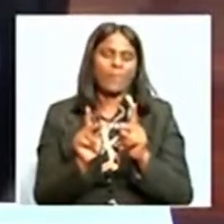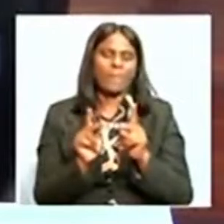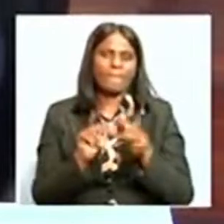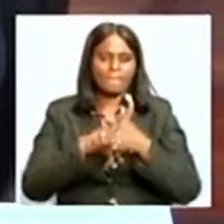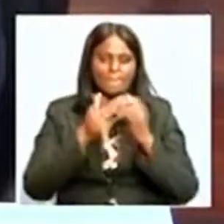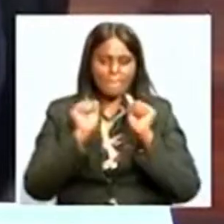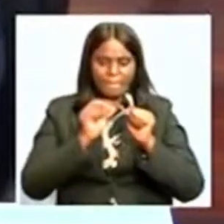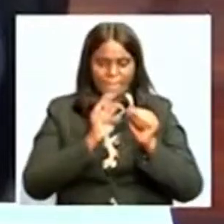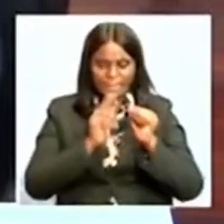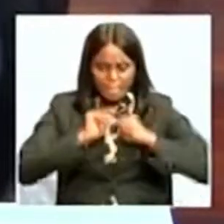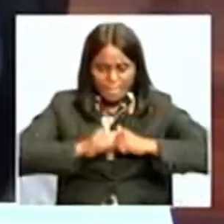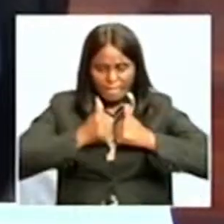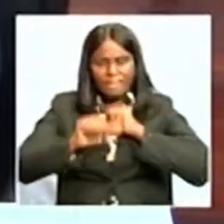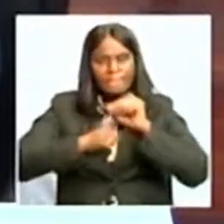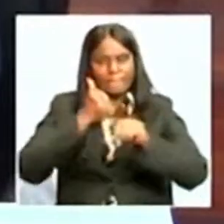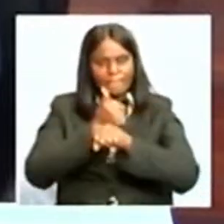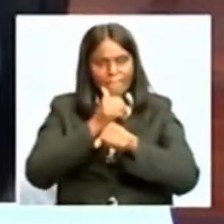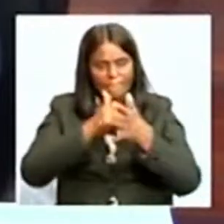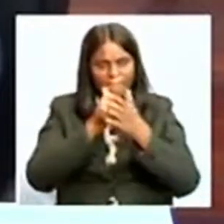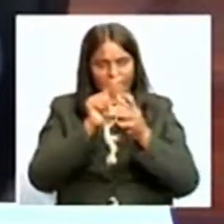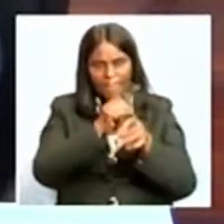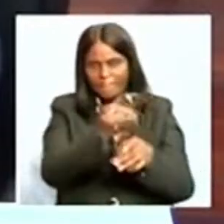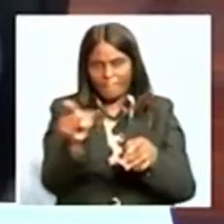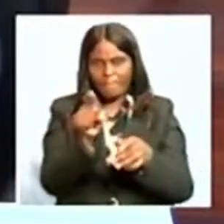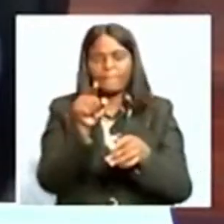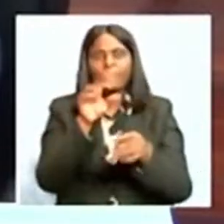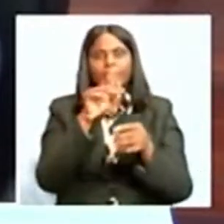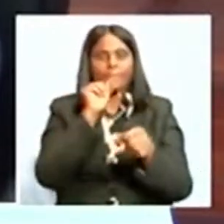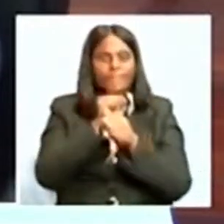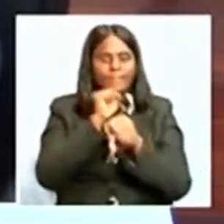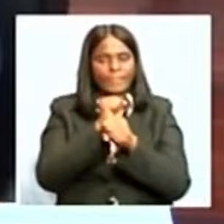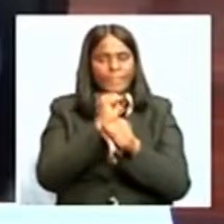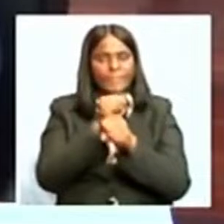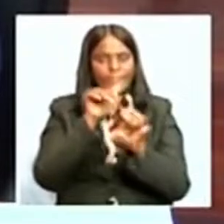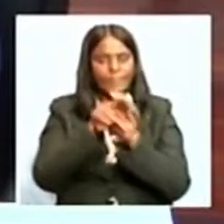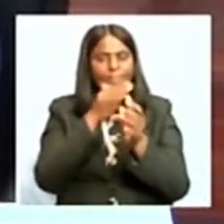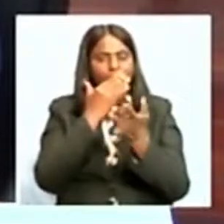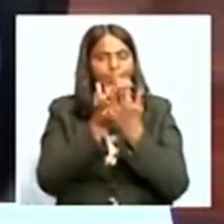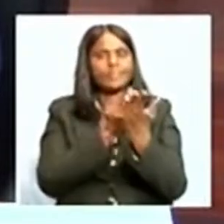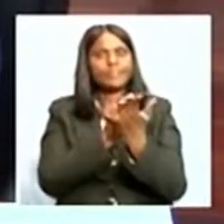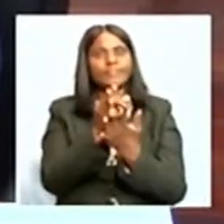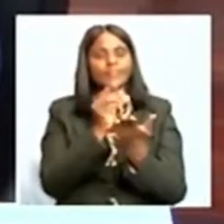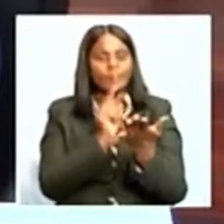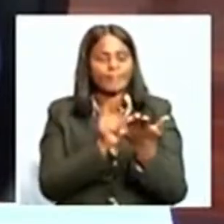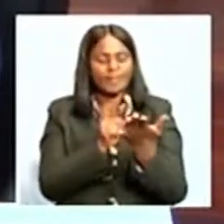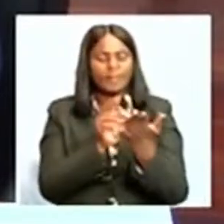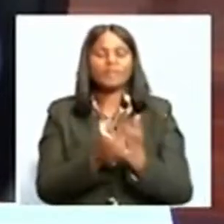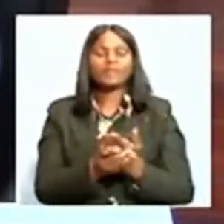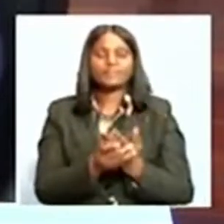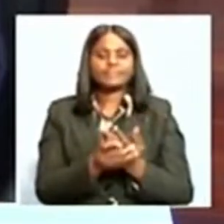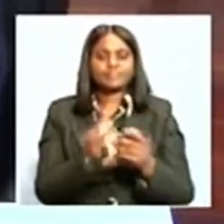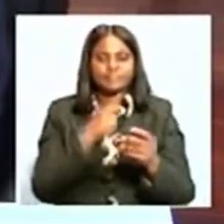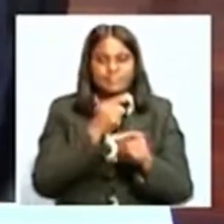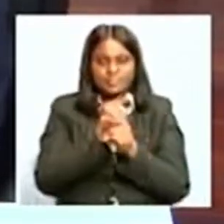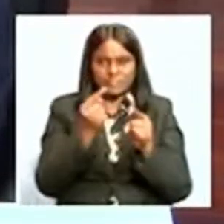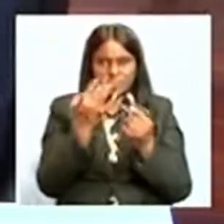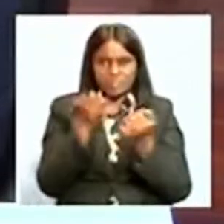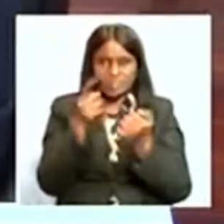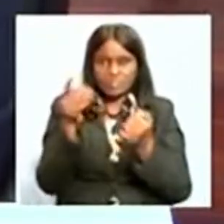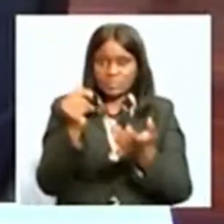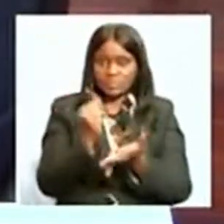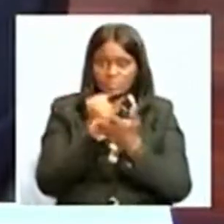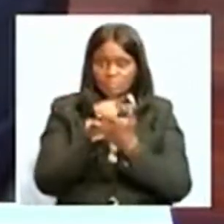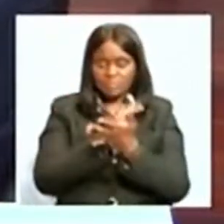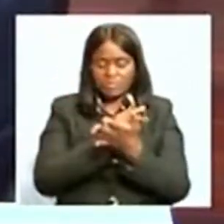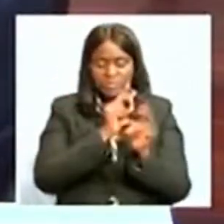How can we establish that this was done in good faith? I just want you to help us